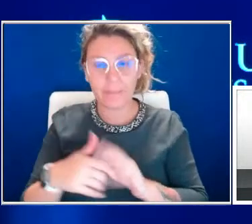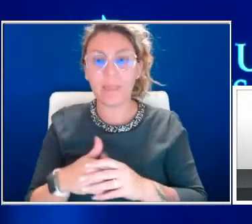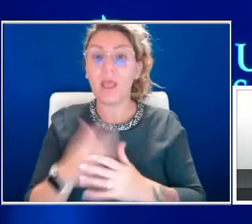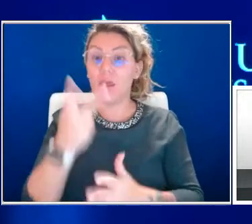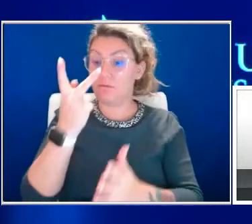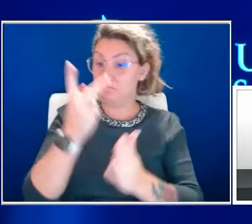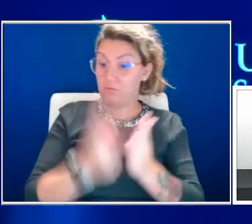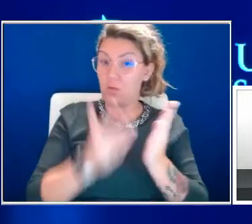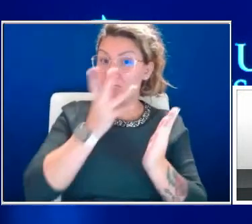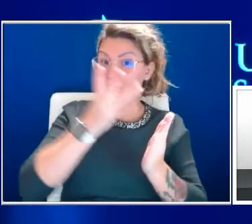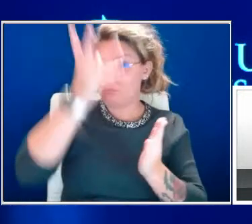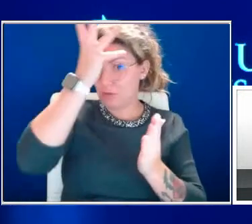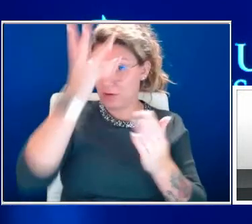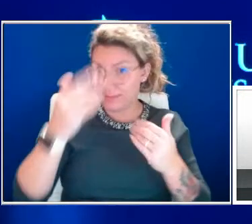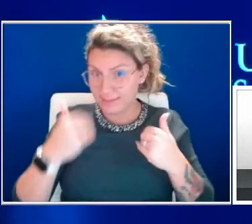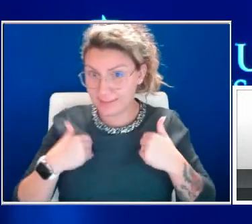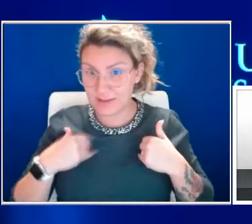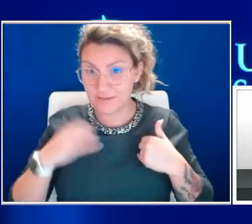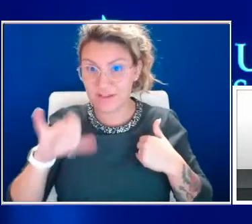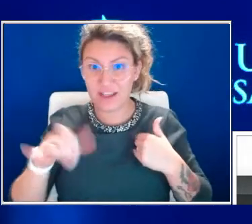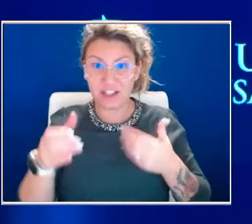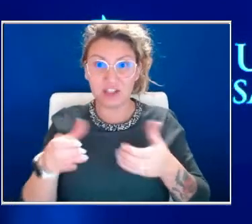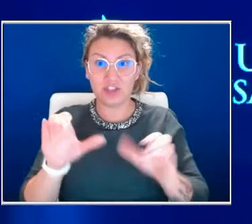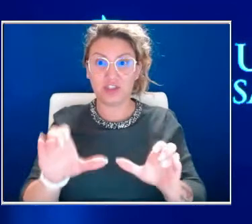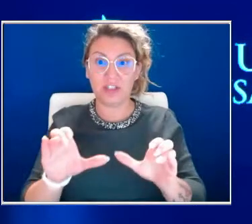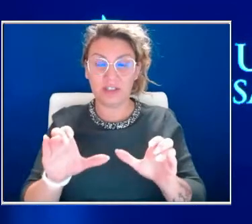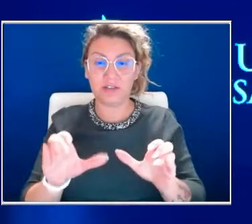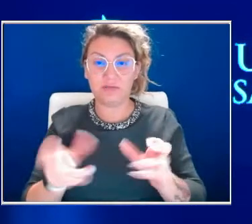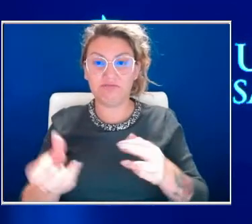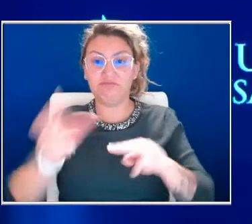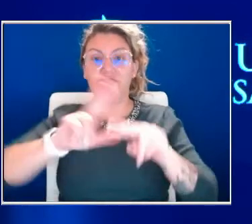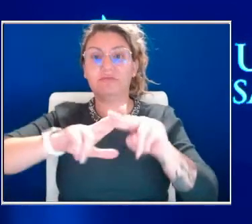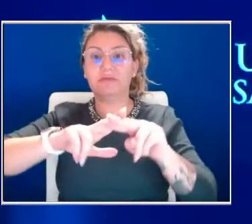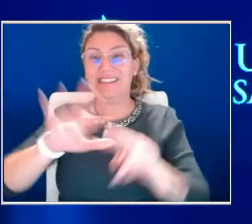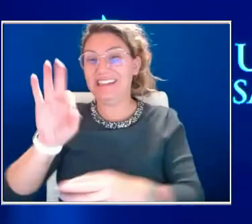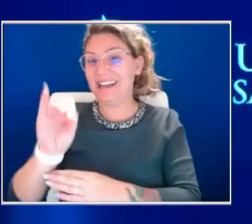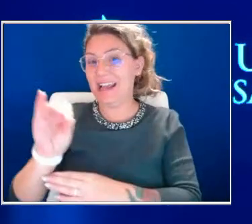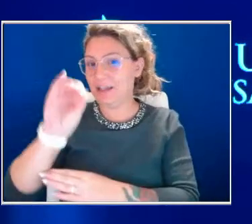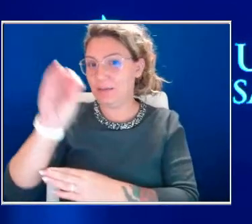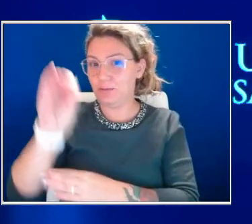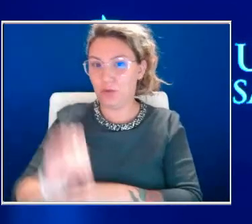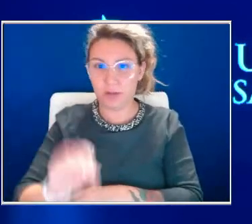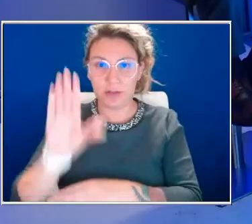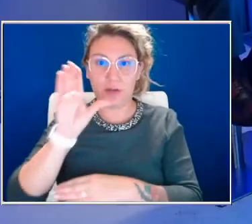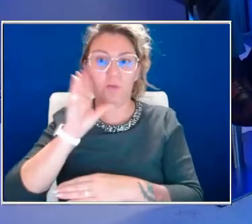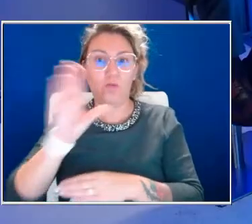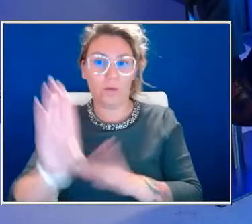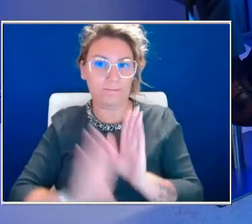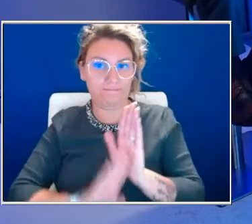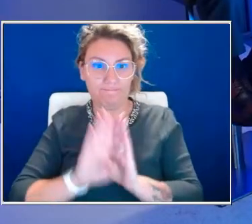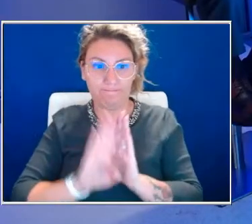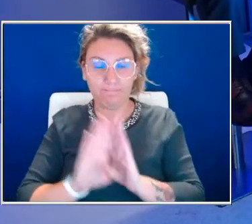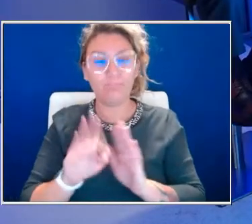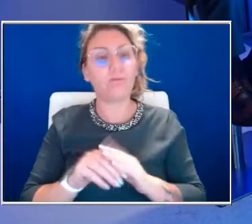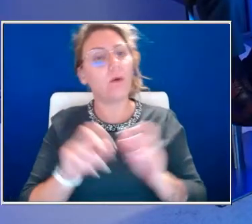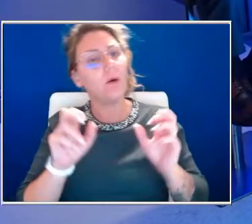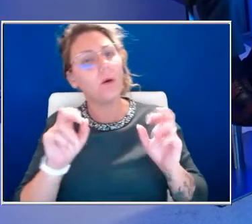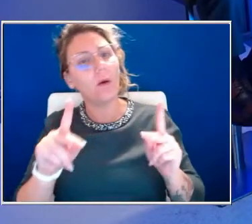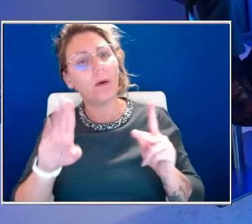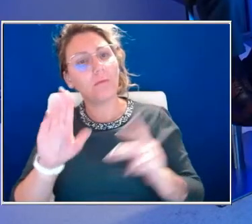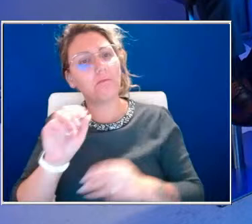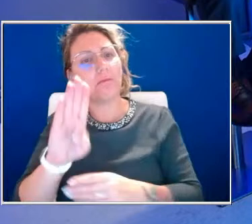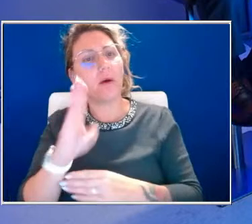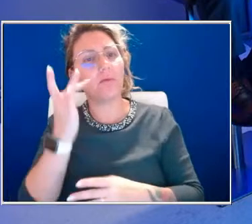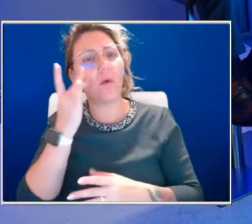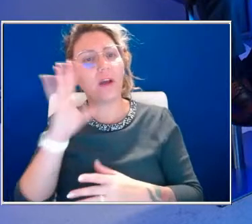varicose veins, then that chance increases to 90%. All right, so Bob, why did your friend tell you to